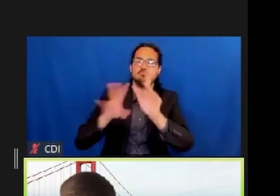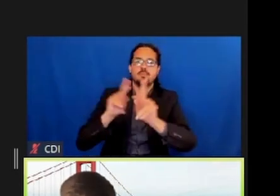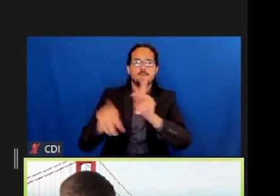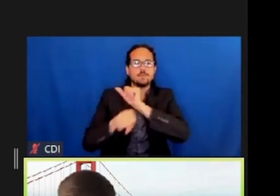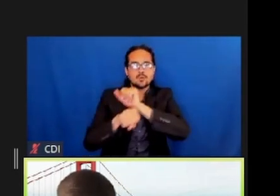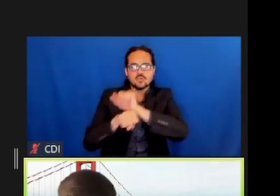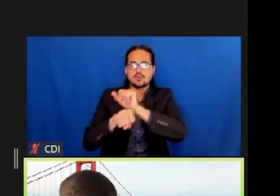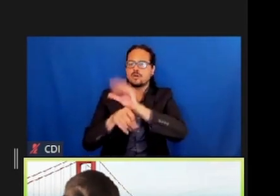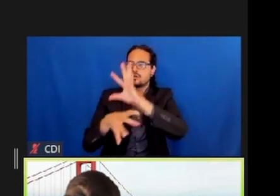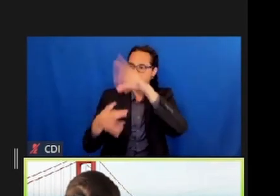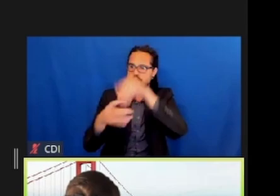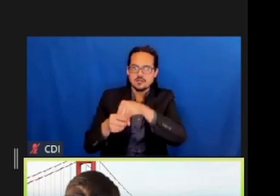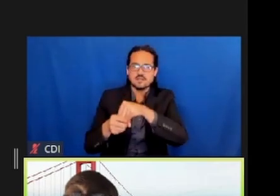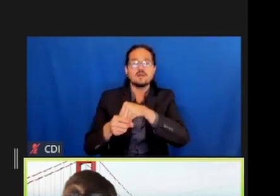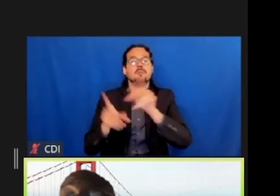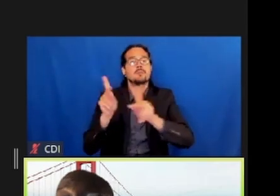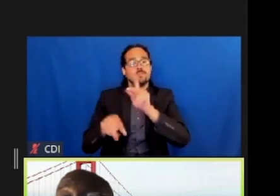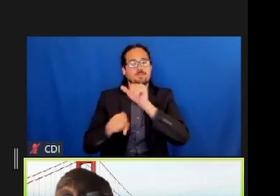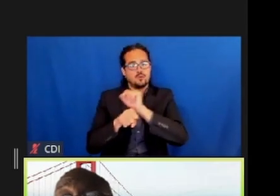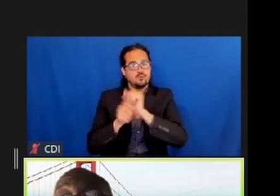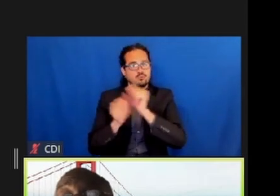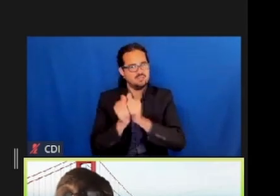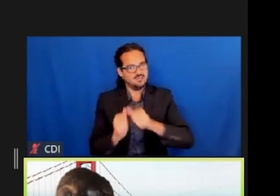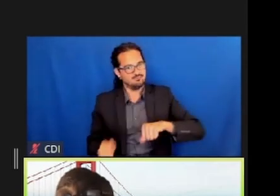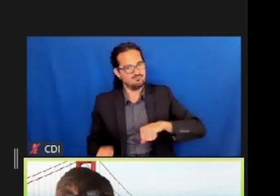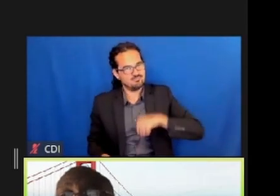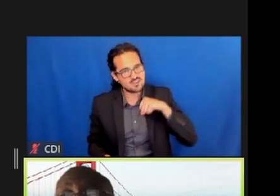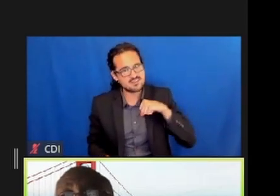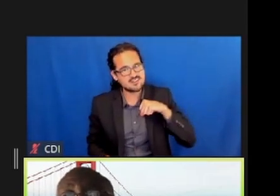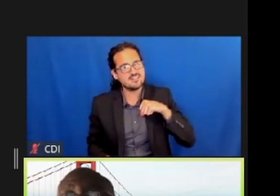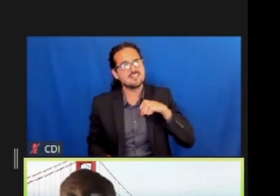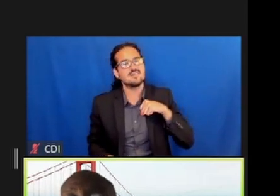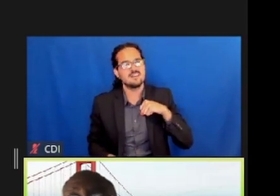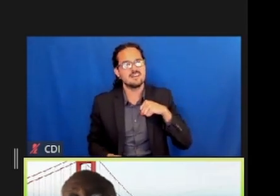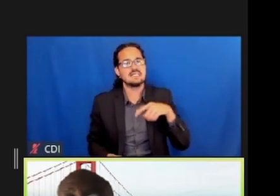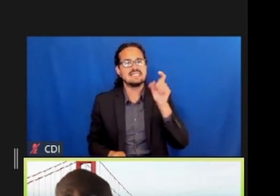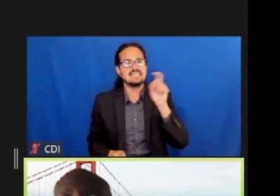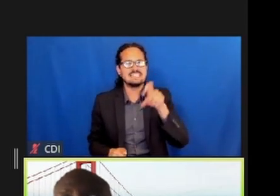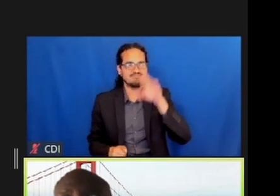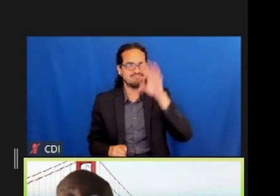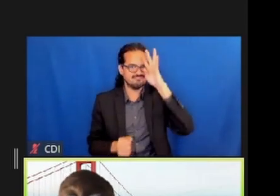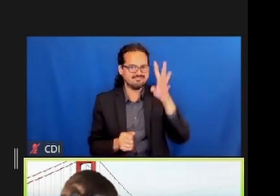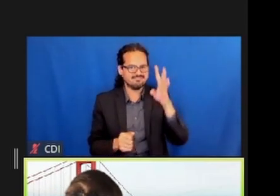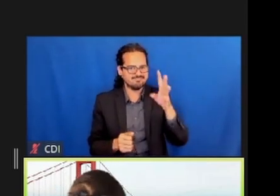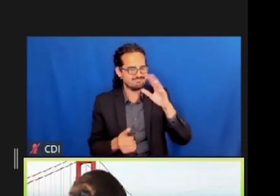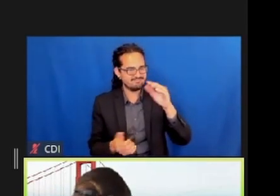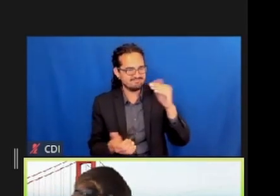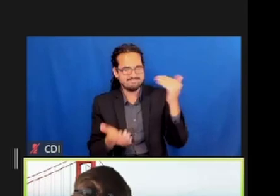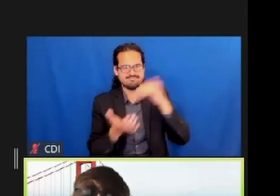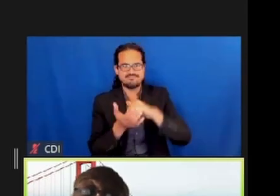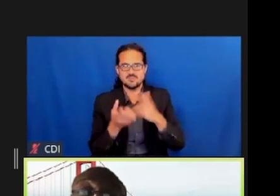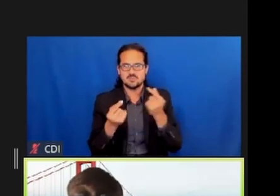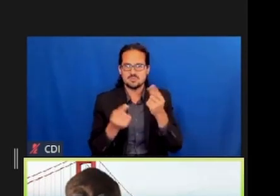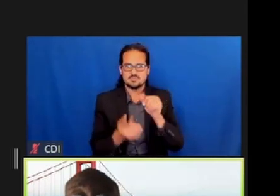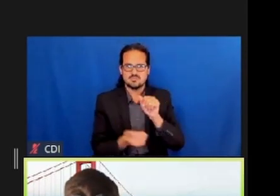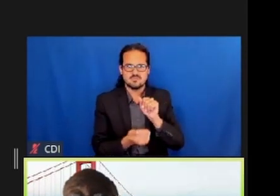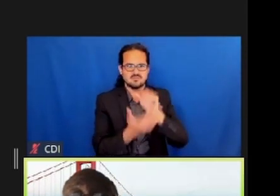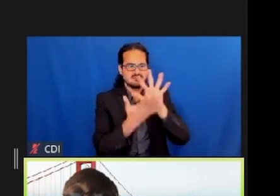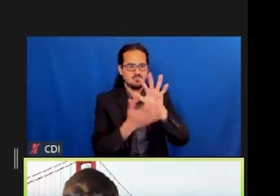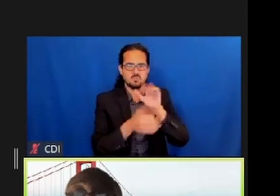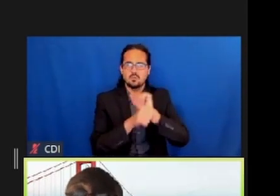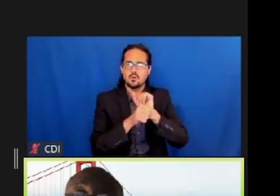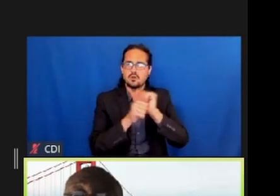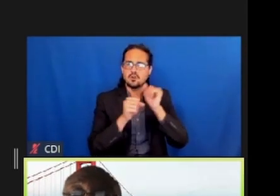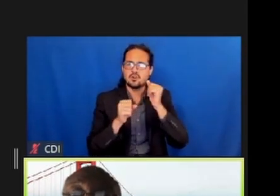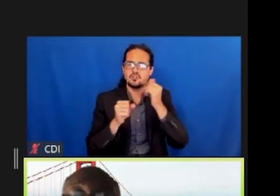to creatively address the worker shortage that our local businesses are now facing. Many businesses in Marin right now